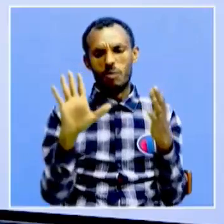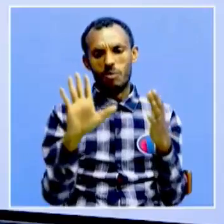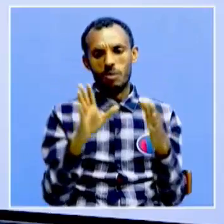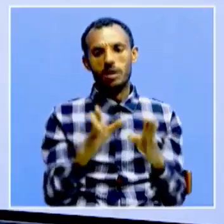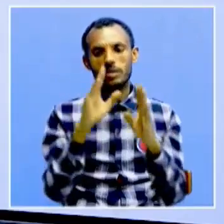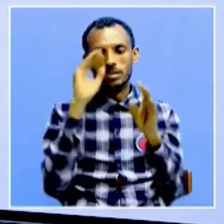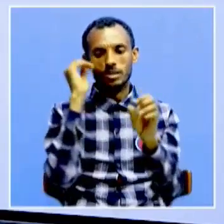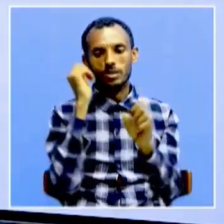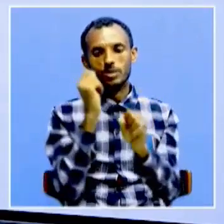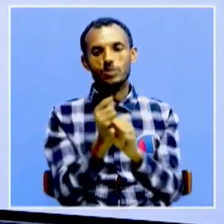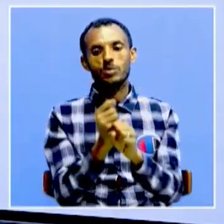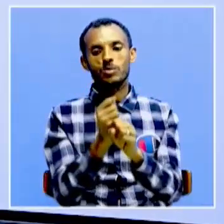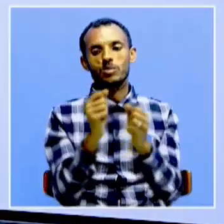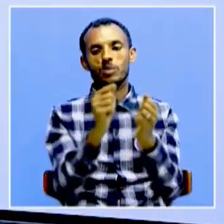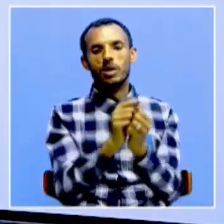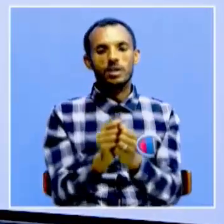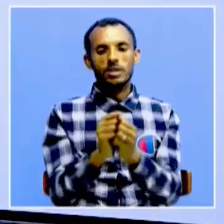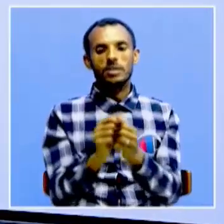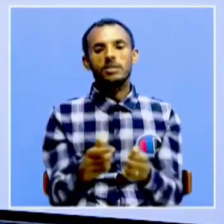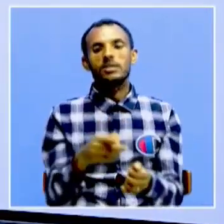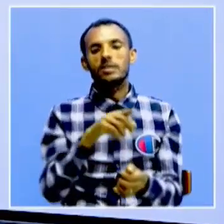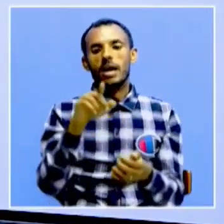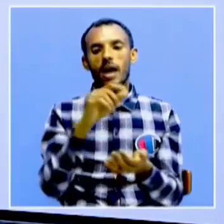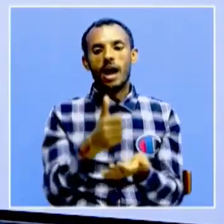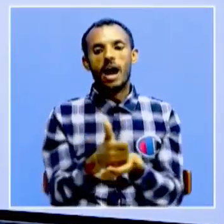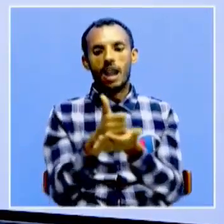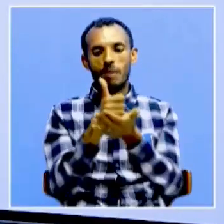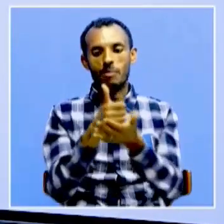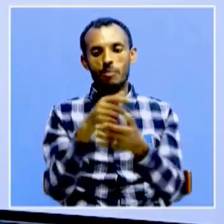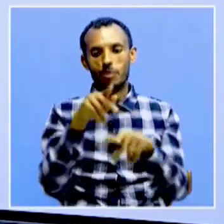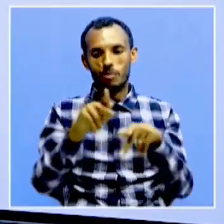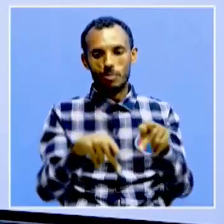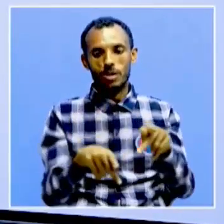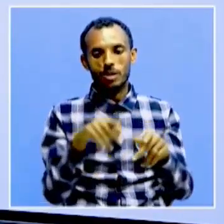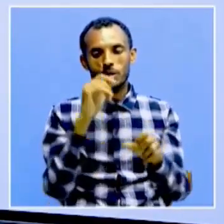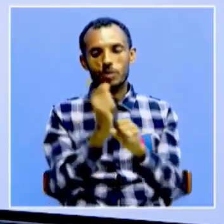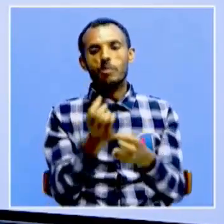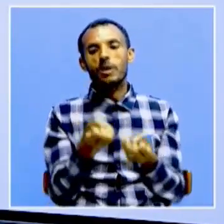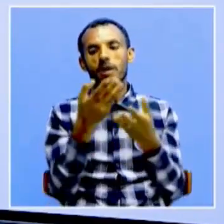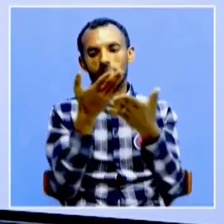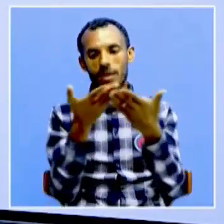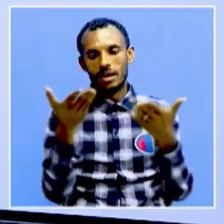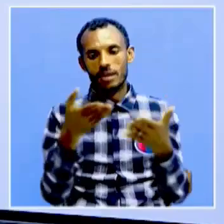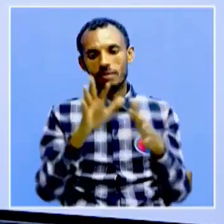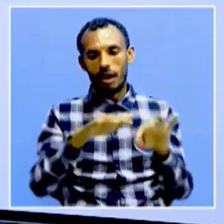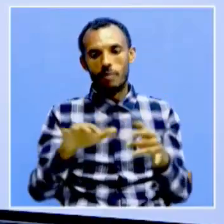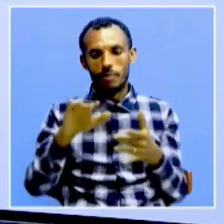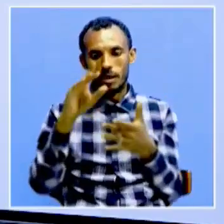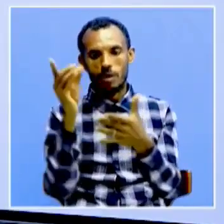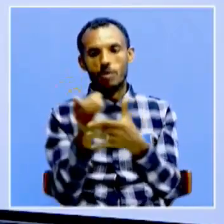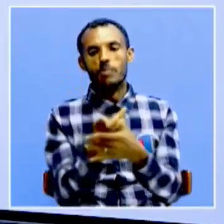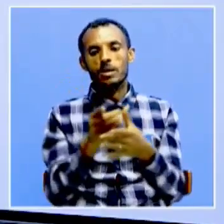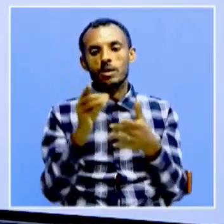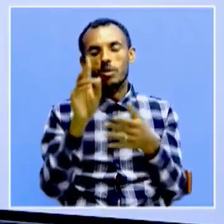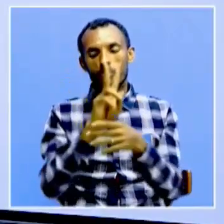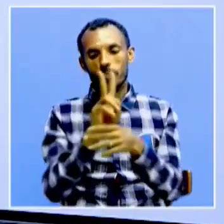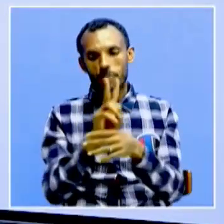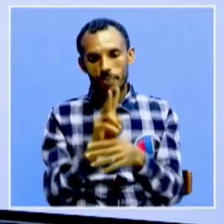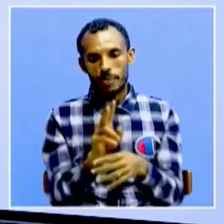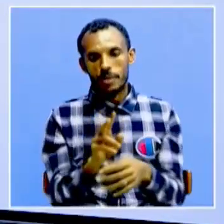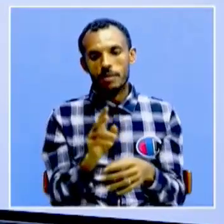together. First, they help people do many things like typing documents, watching videos, playing games,